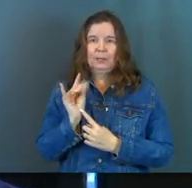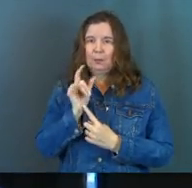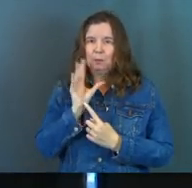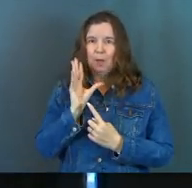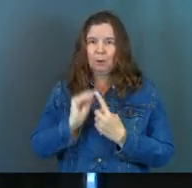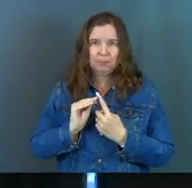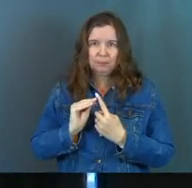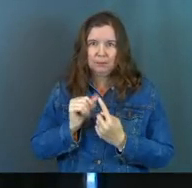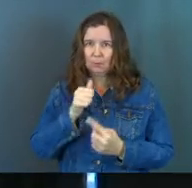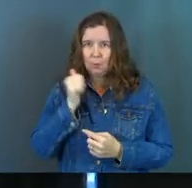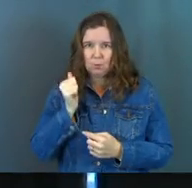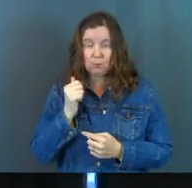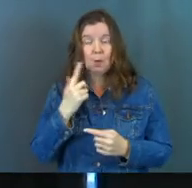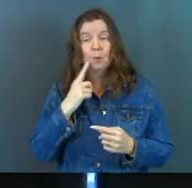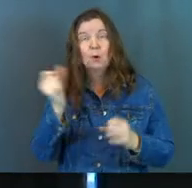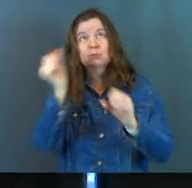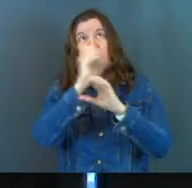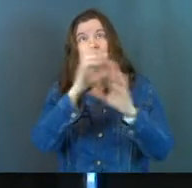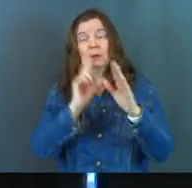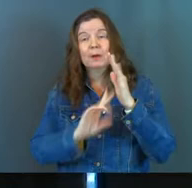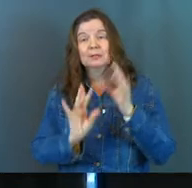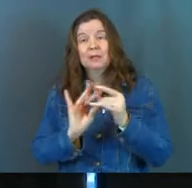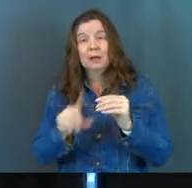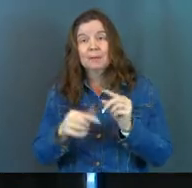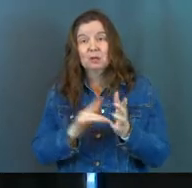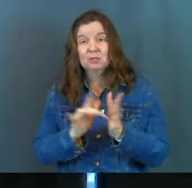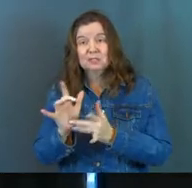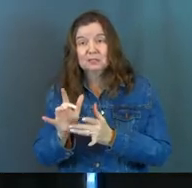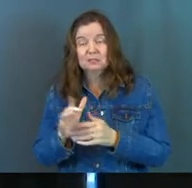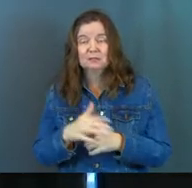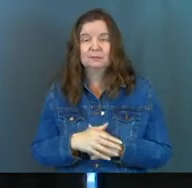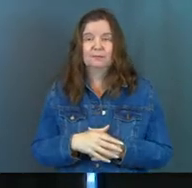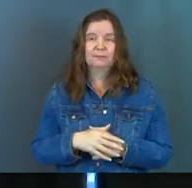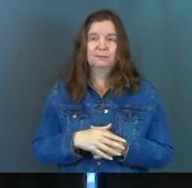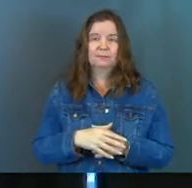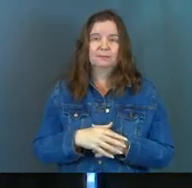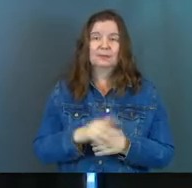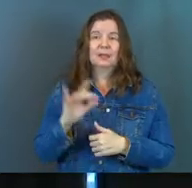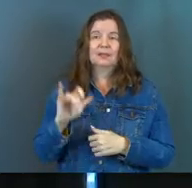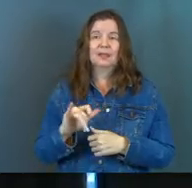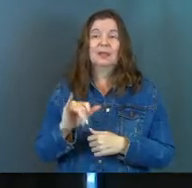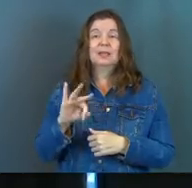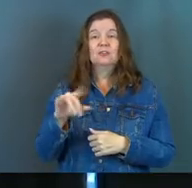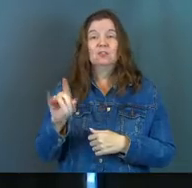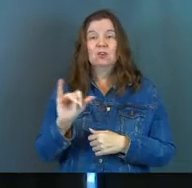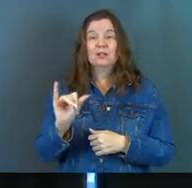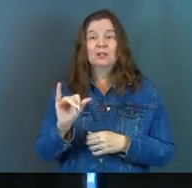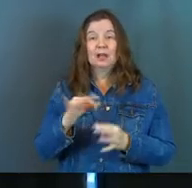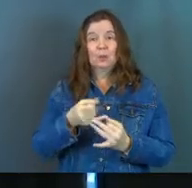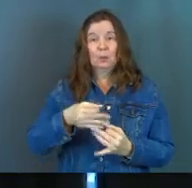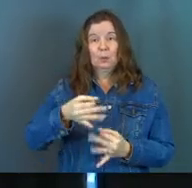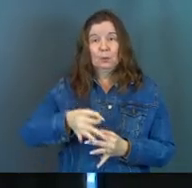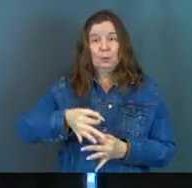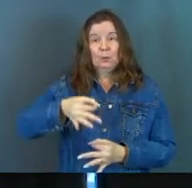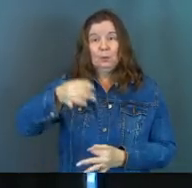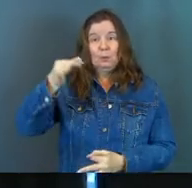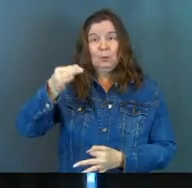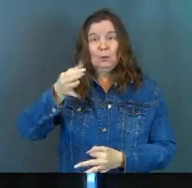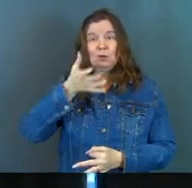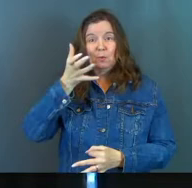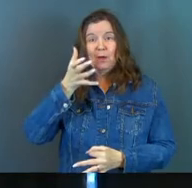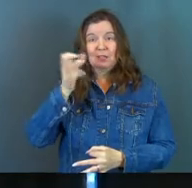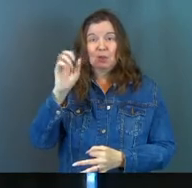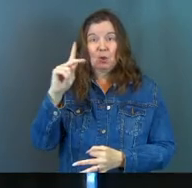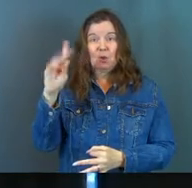And what it imagines, what that prophecy imagines about Jesus is that if you're like a long spindle of grass in